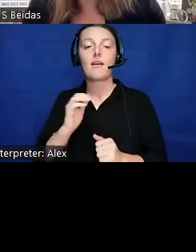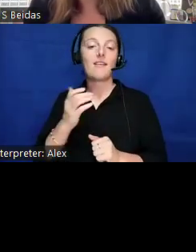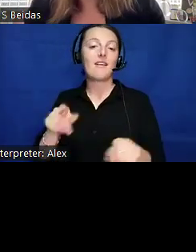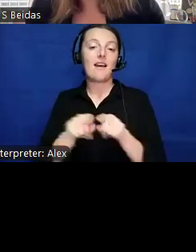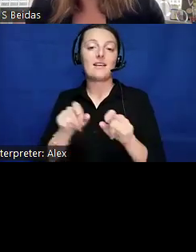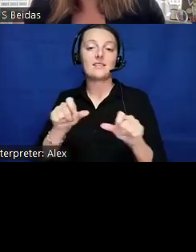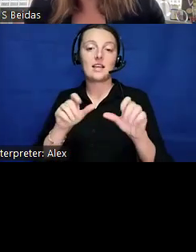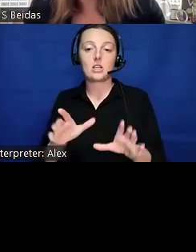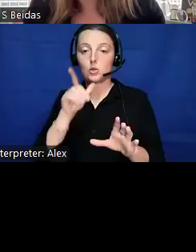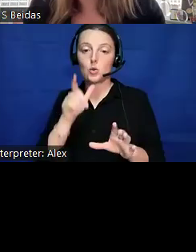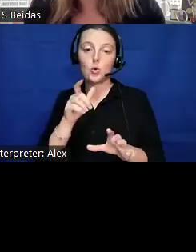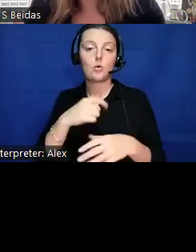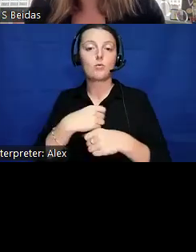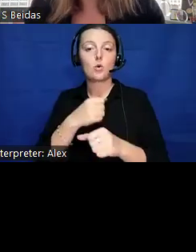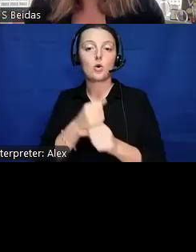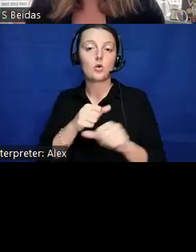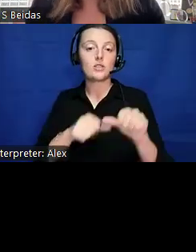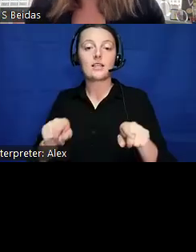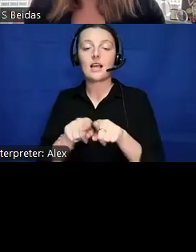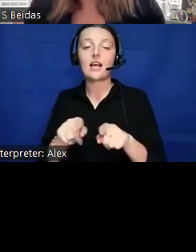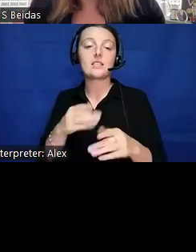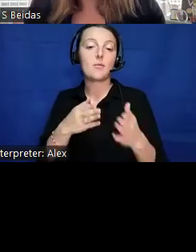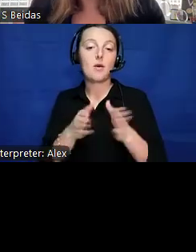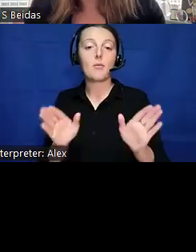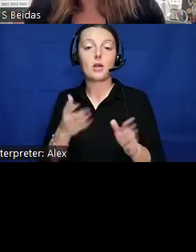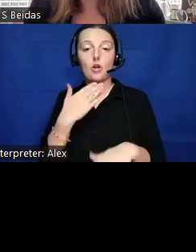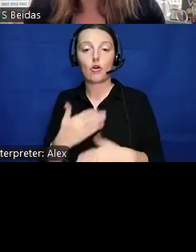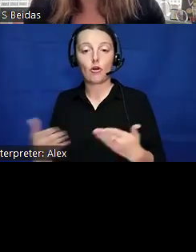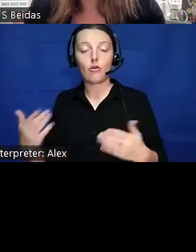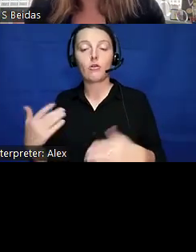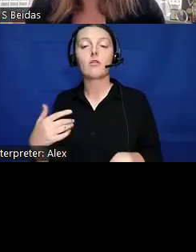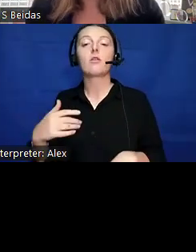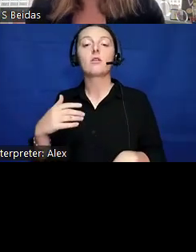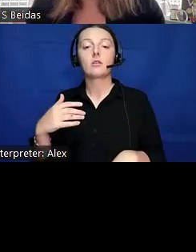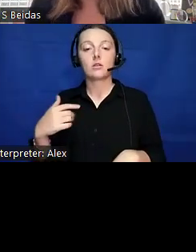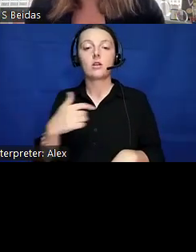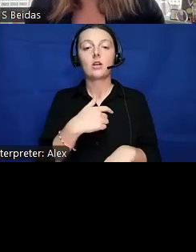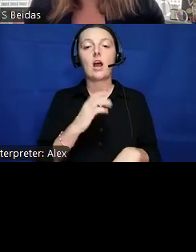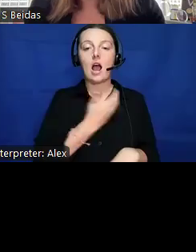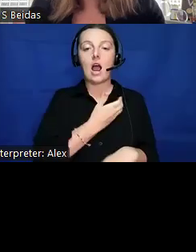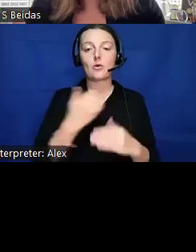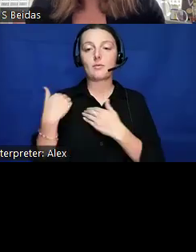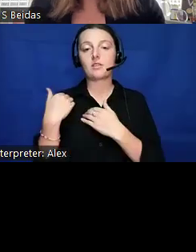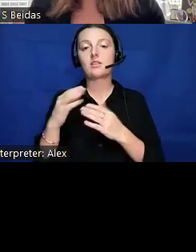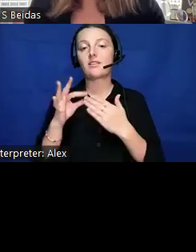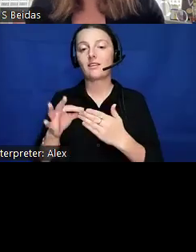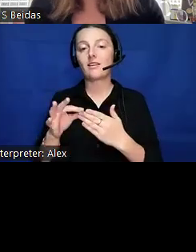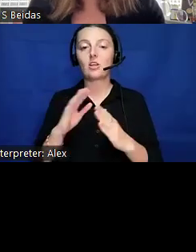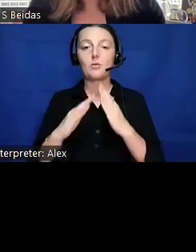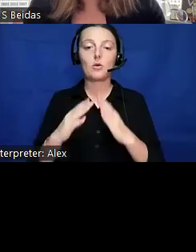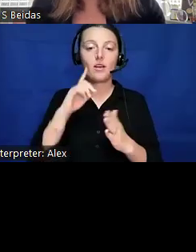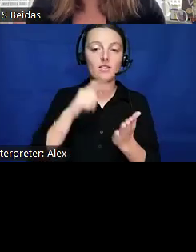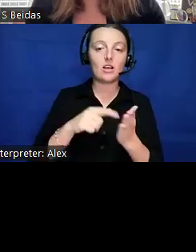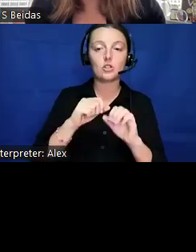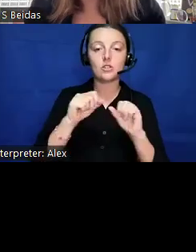our responsibility to lead with the needs of our community, acknowledge the systems of power that are in place, and be filled with humility. So